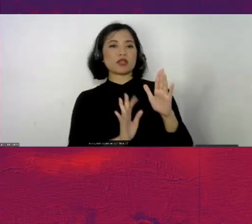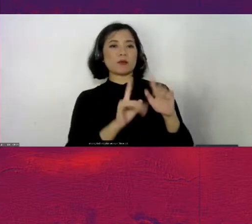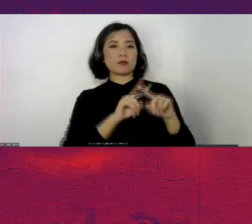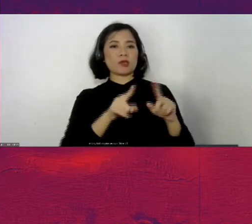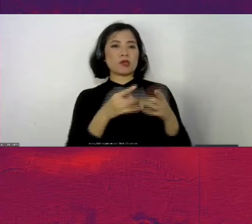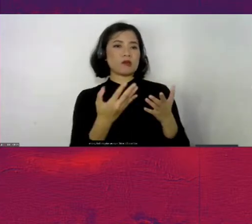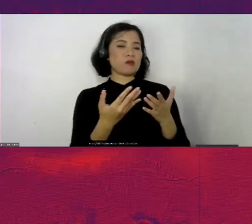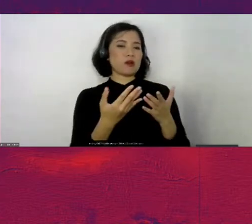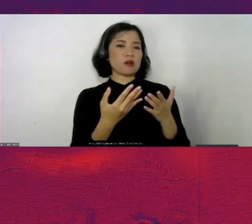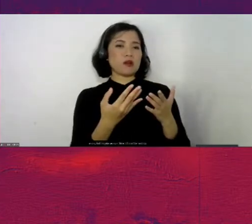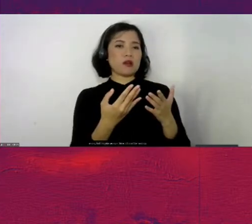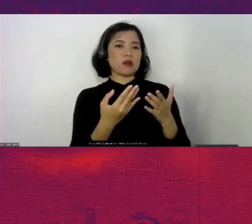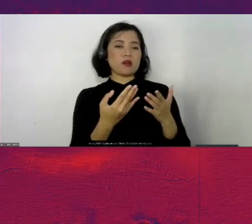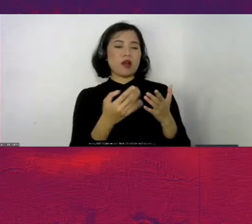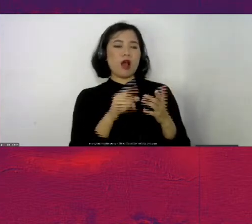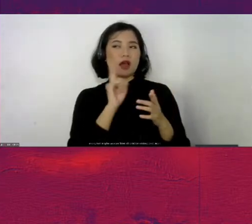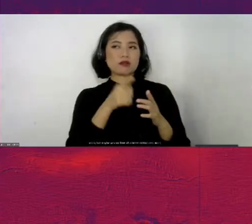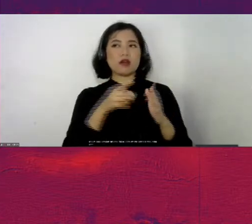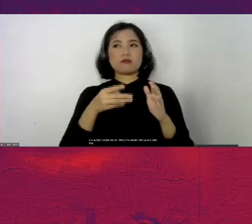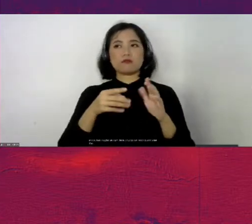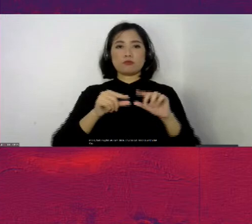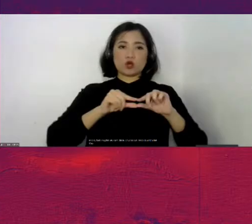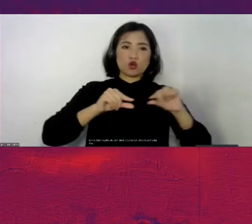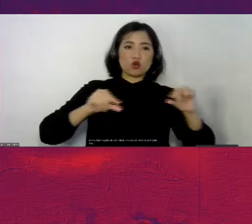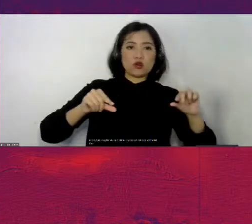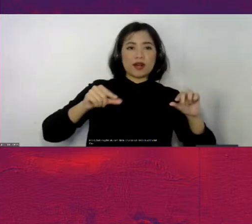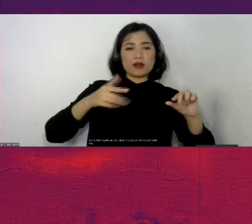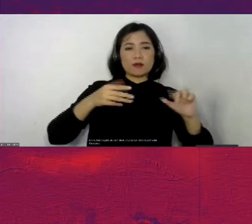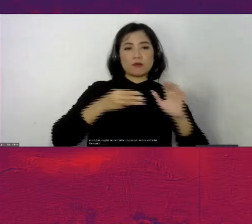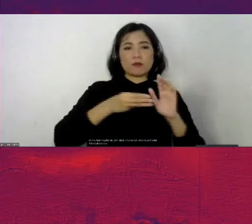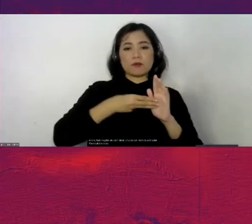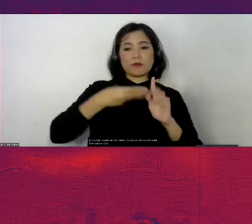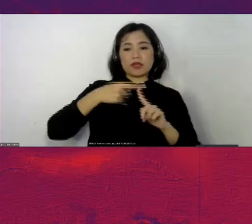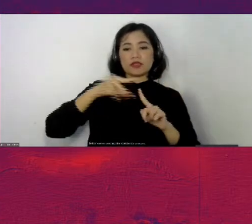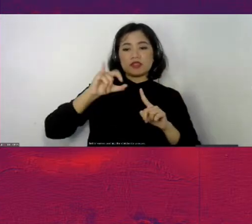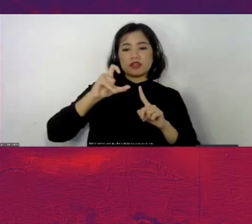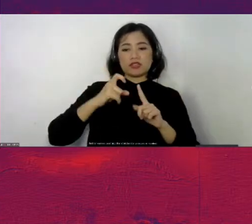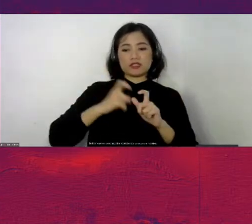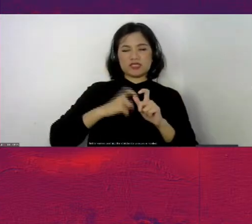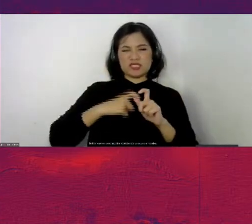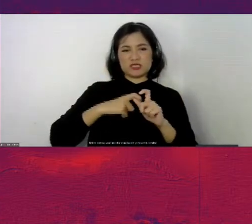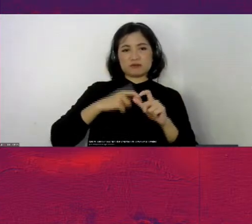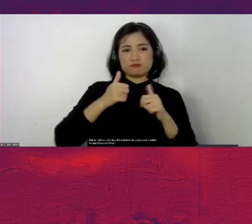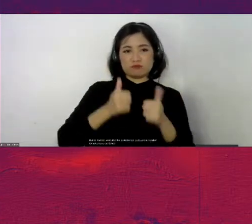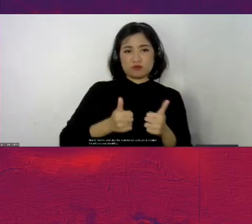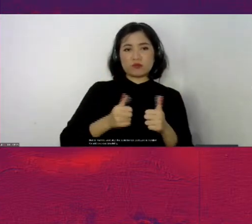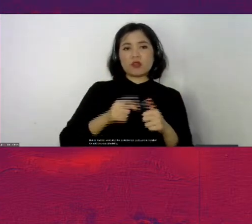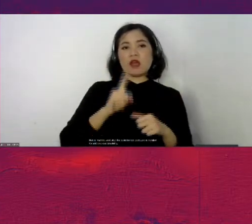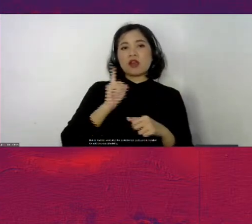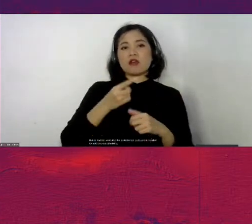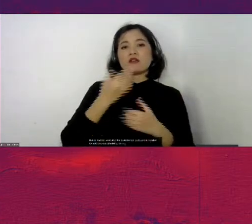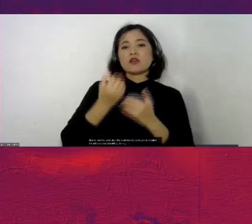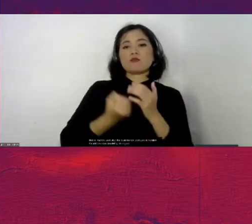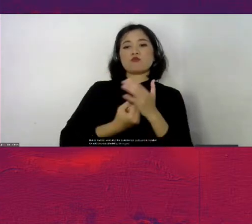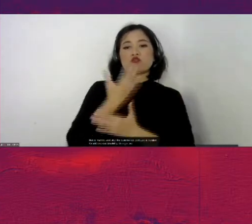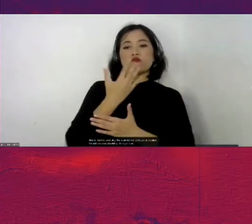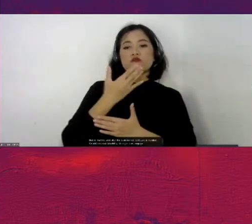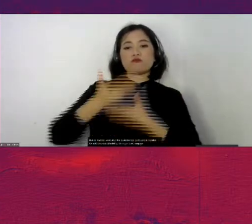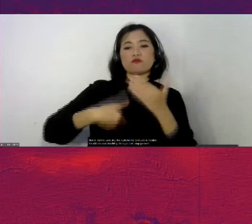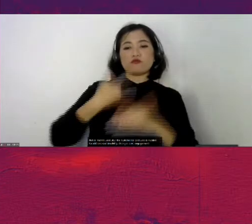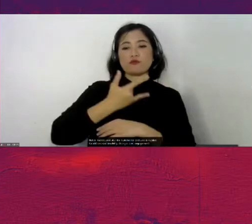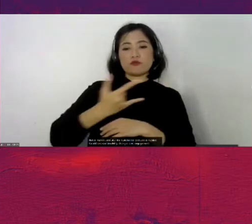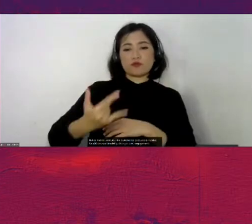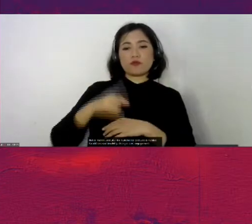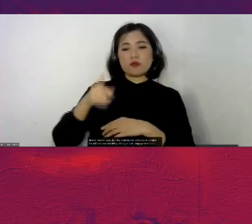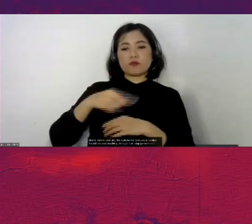better metrics, and also the stakeholder pressure is needed to advance sustainability, stronger civic engagement,